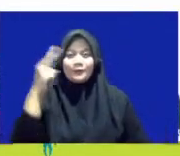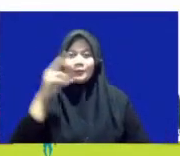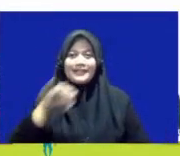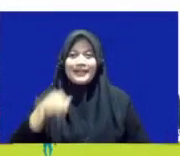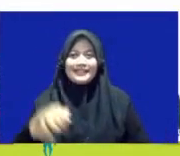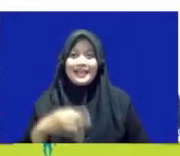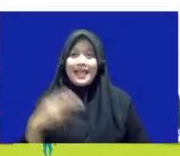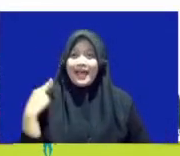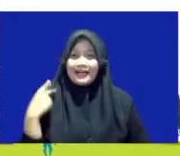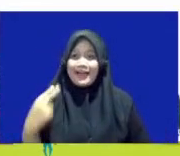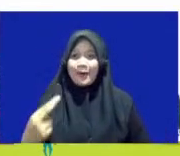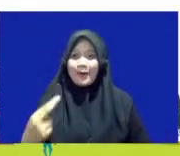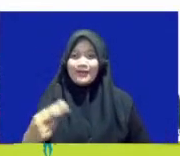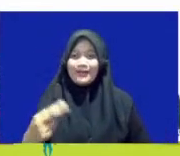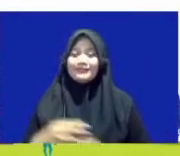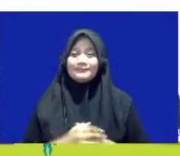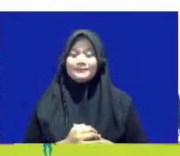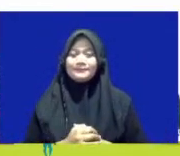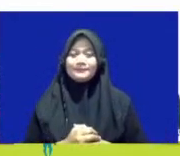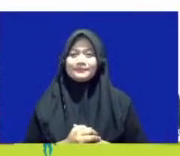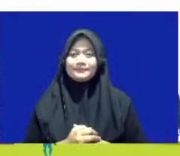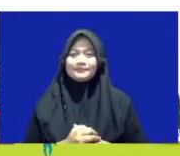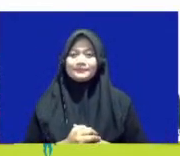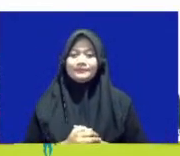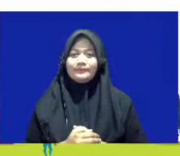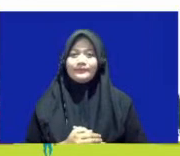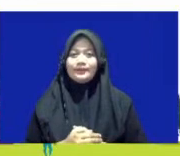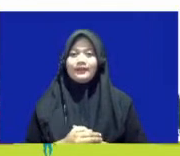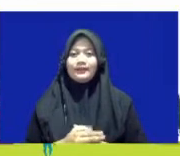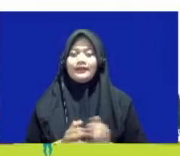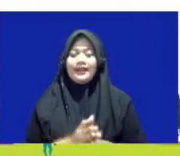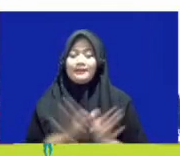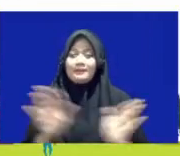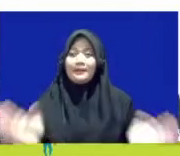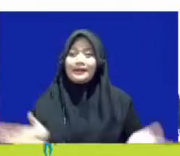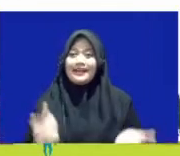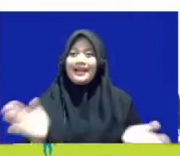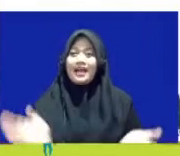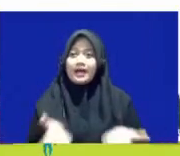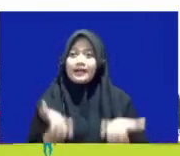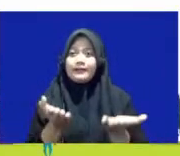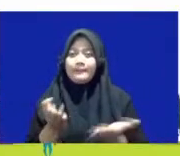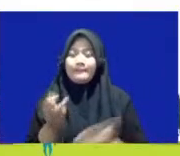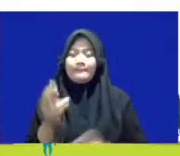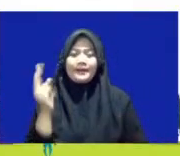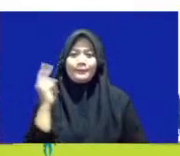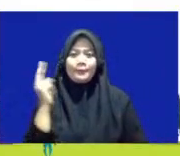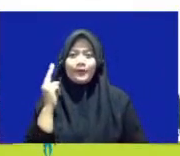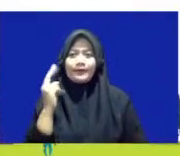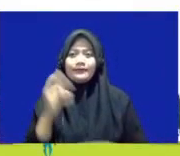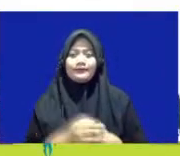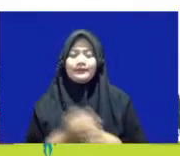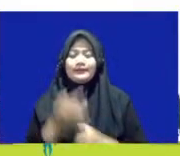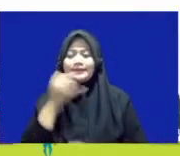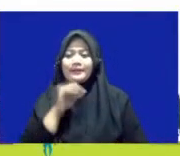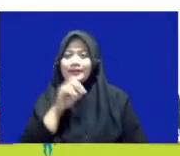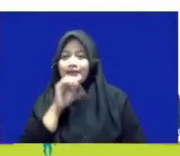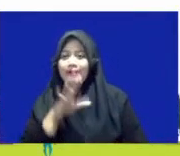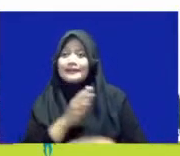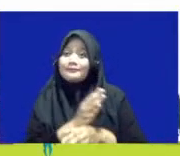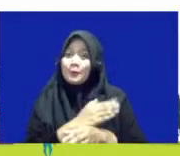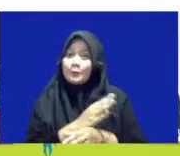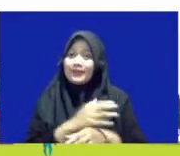have said earlier, and some of the speakers said about United Nations Public Service Award